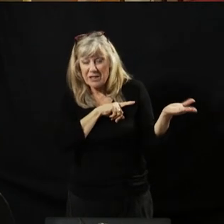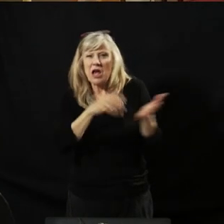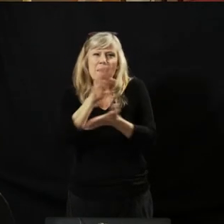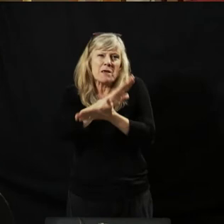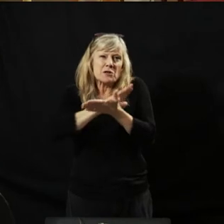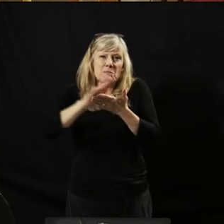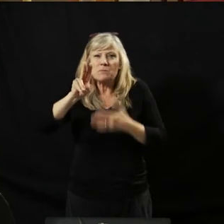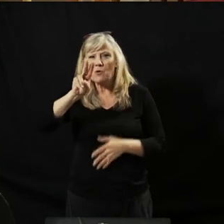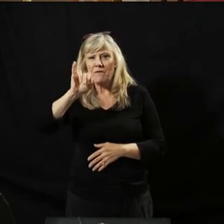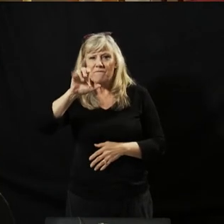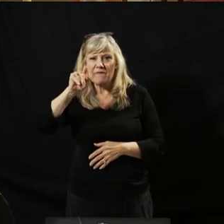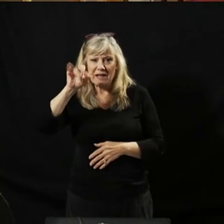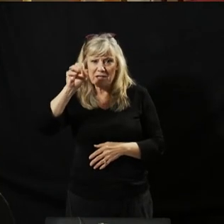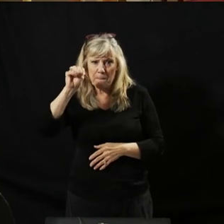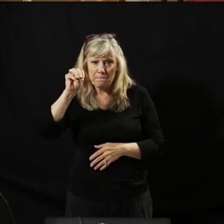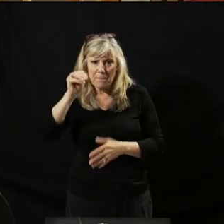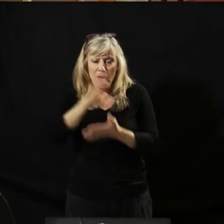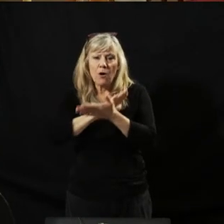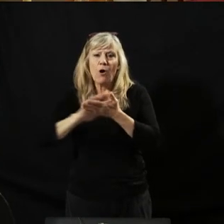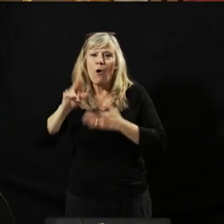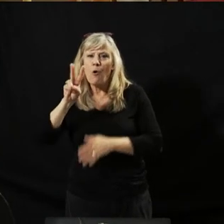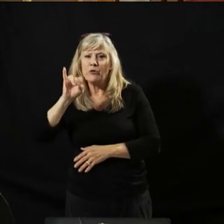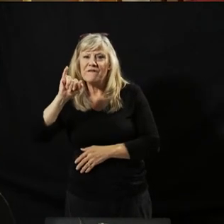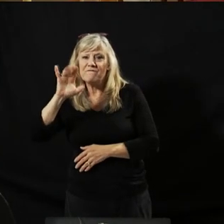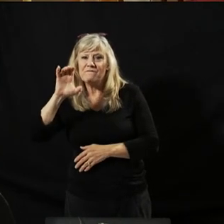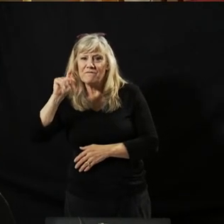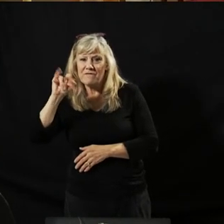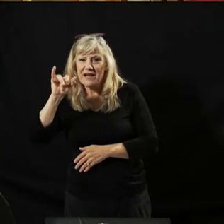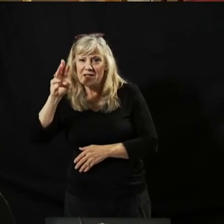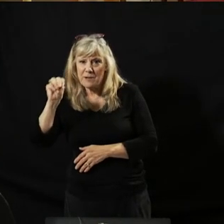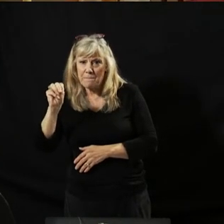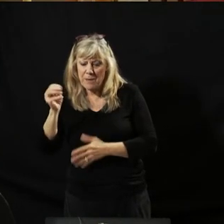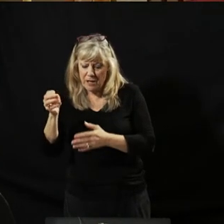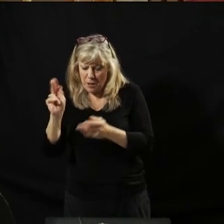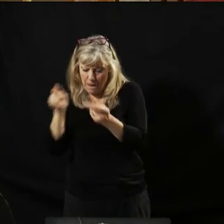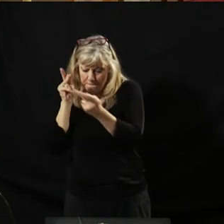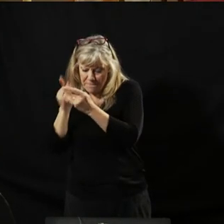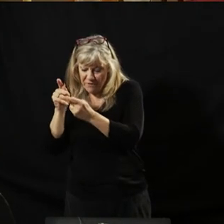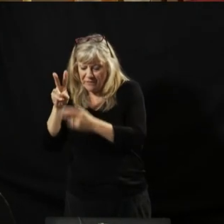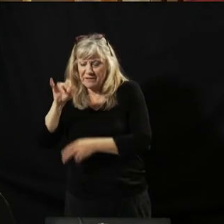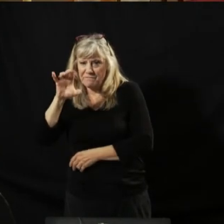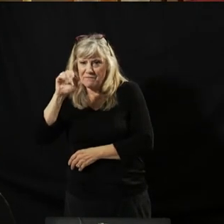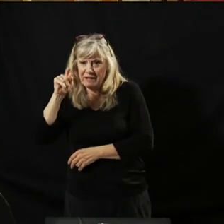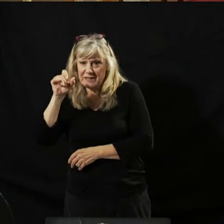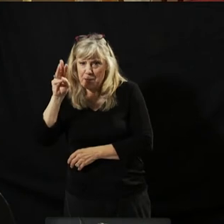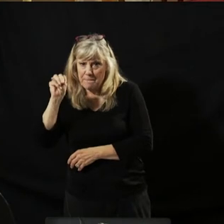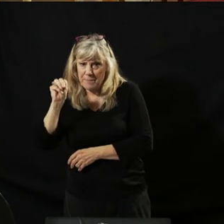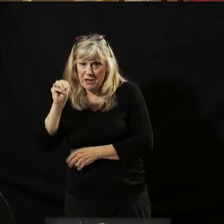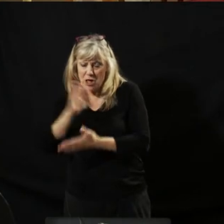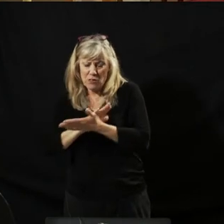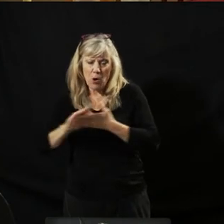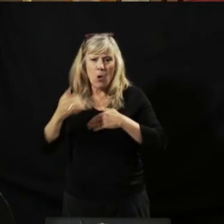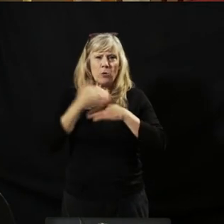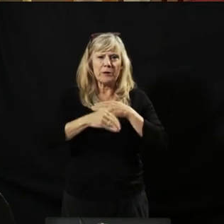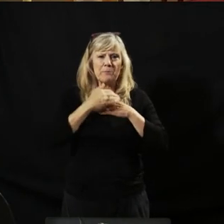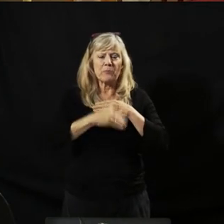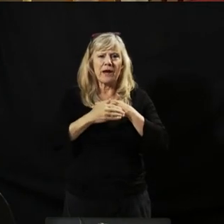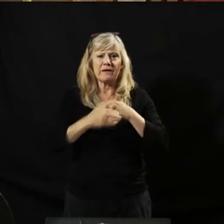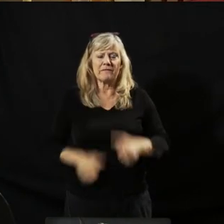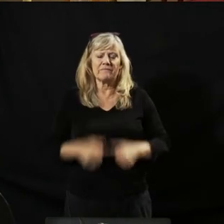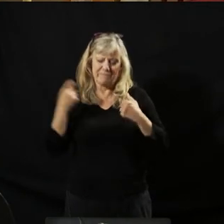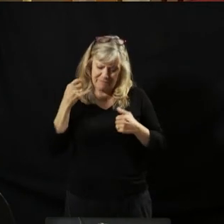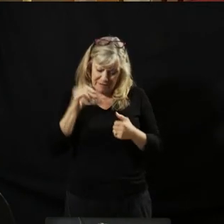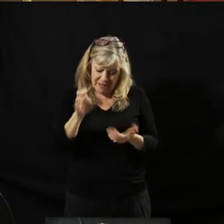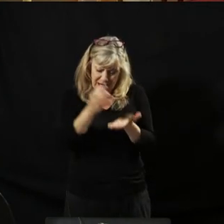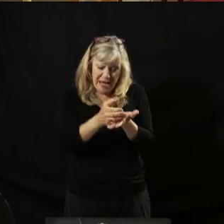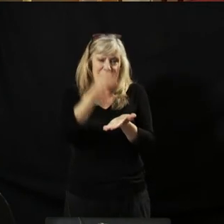pure victim, this holy victim, this spotless victim, the holy bread of eternal life, and the chalice